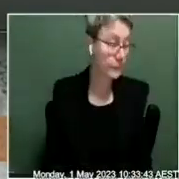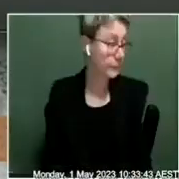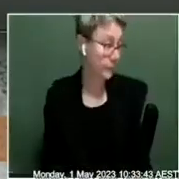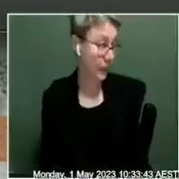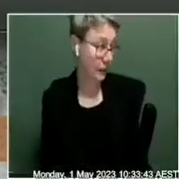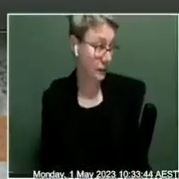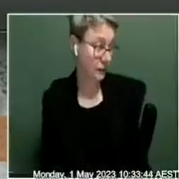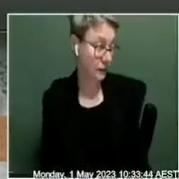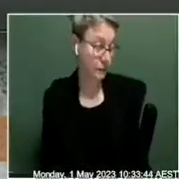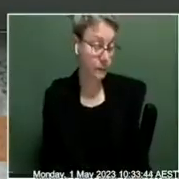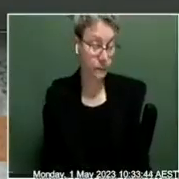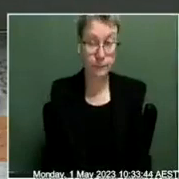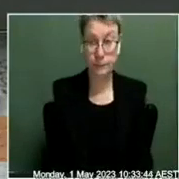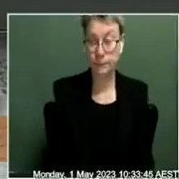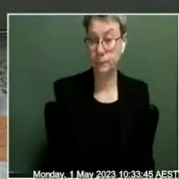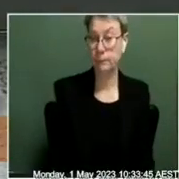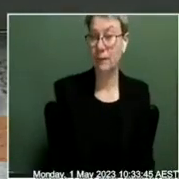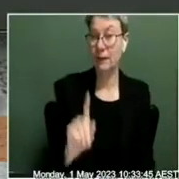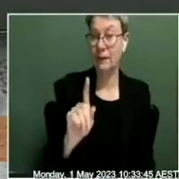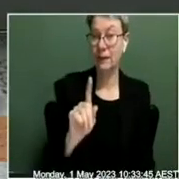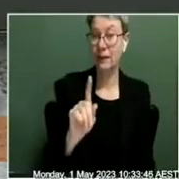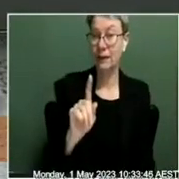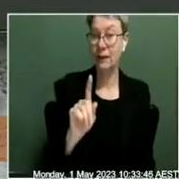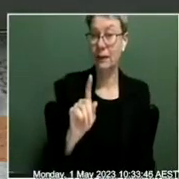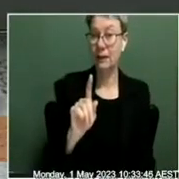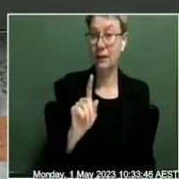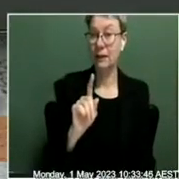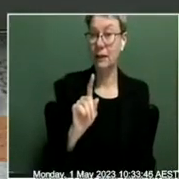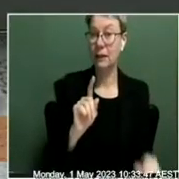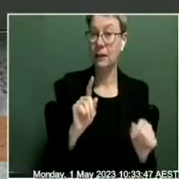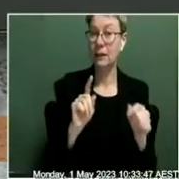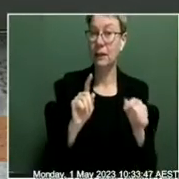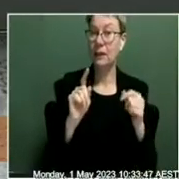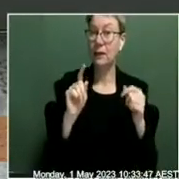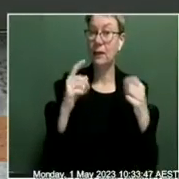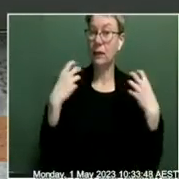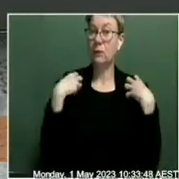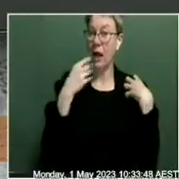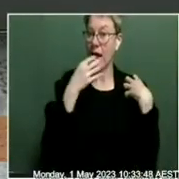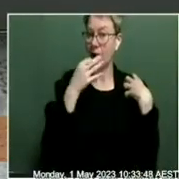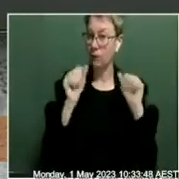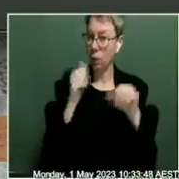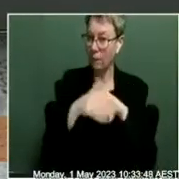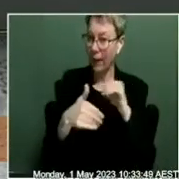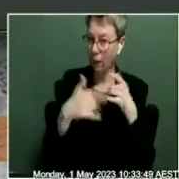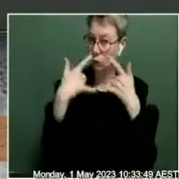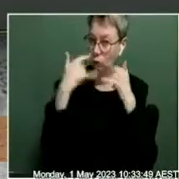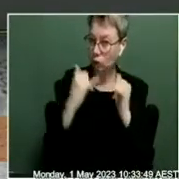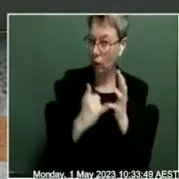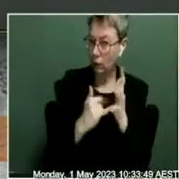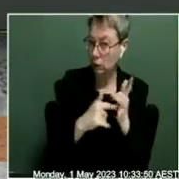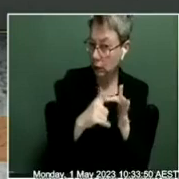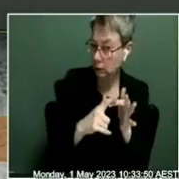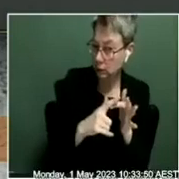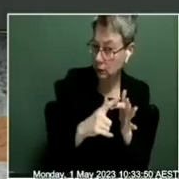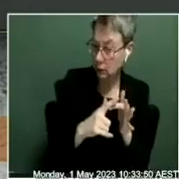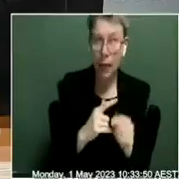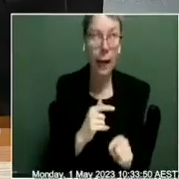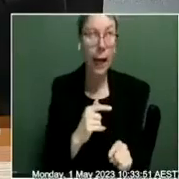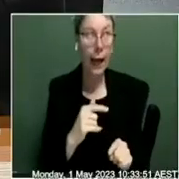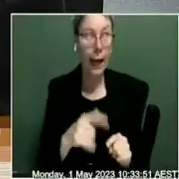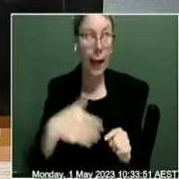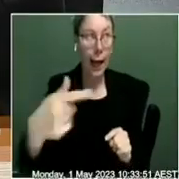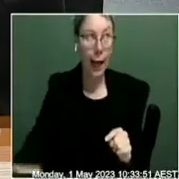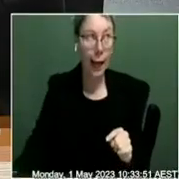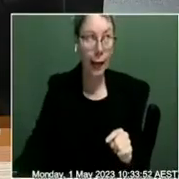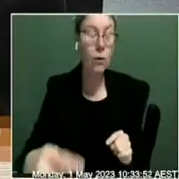For a little while, so definitely. I was just going to ask, what's the current state of the trial sites now? How developed are they? So all